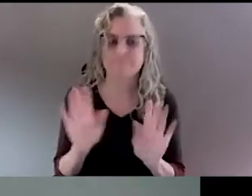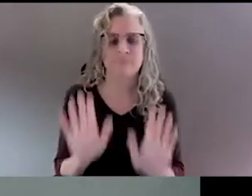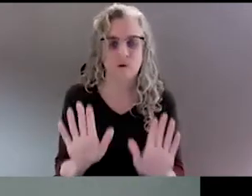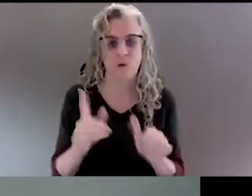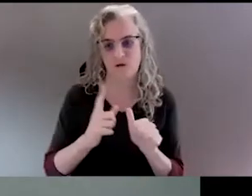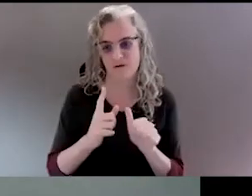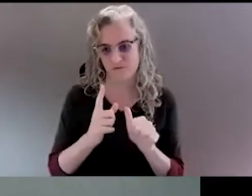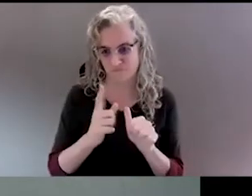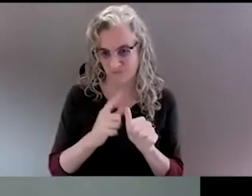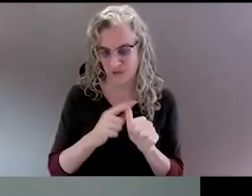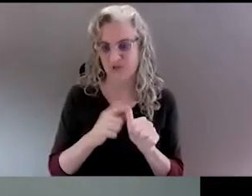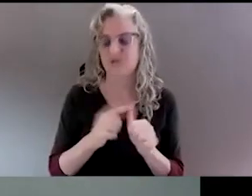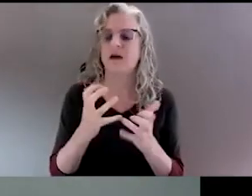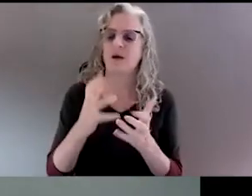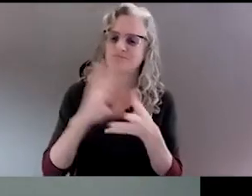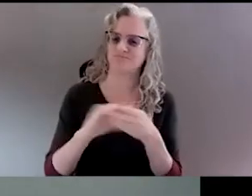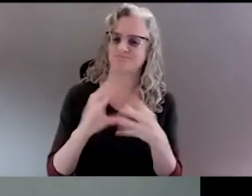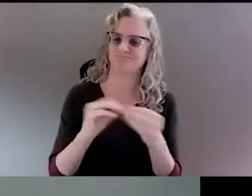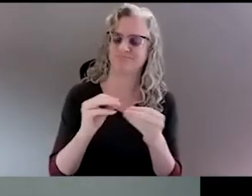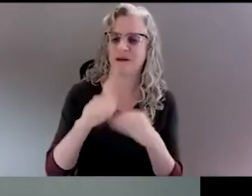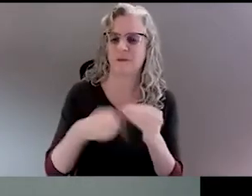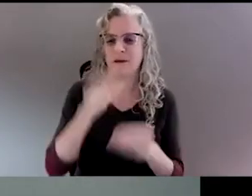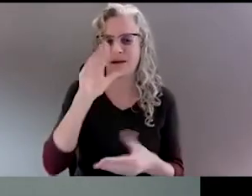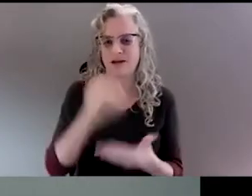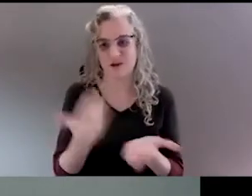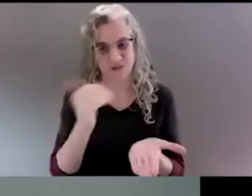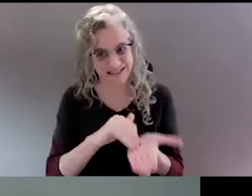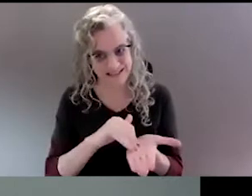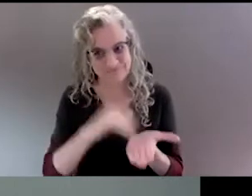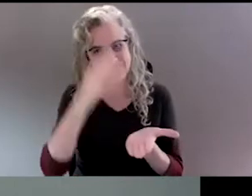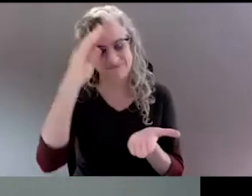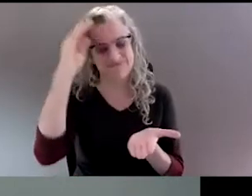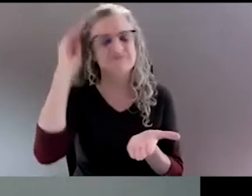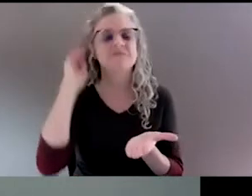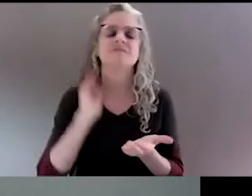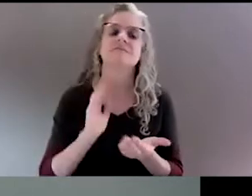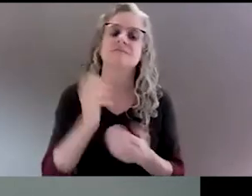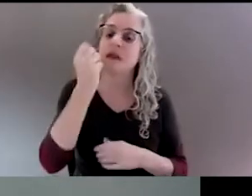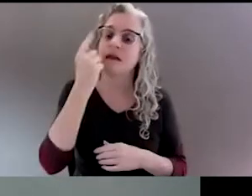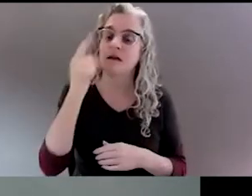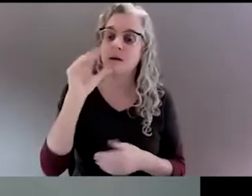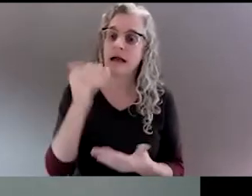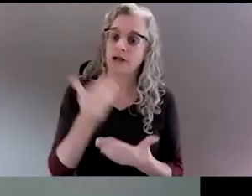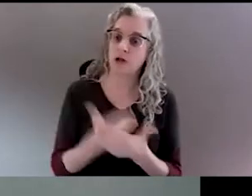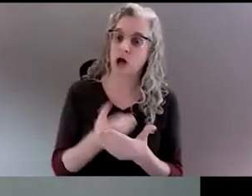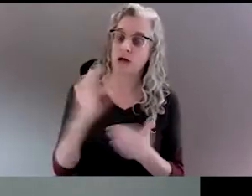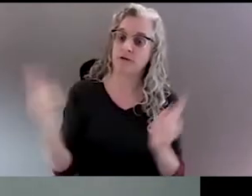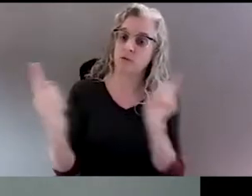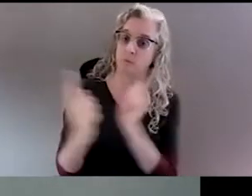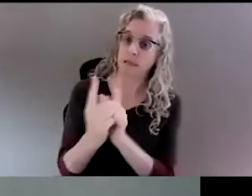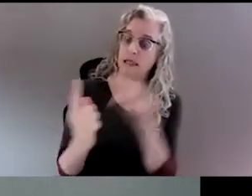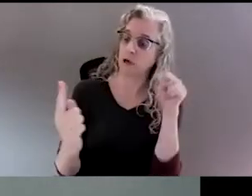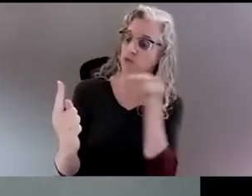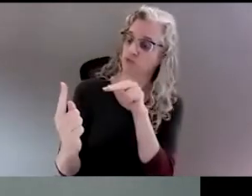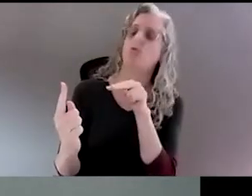little about my daughter who um, you can look at and see she has a disability. She uses